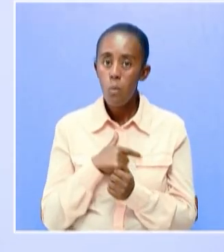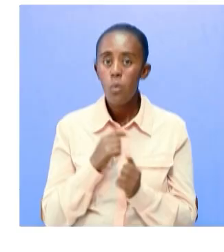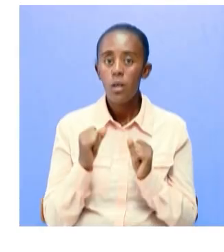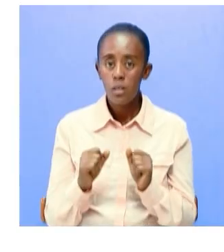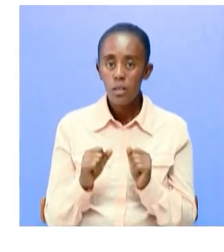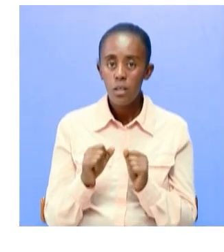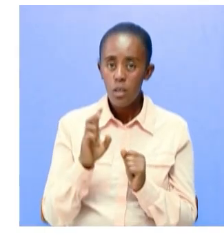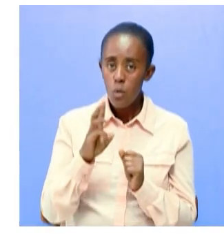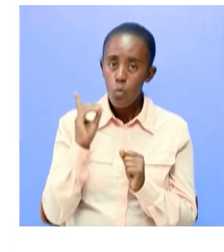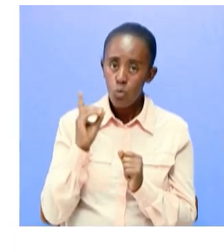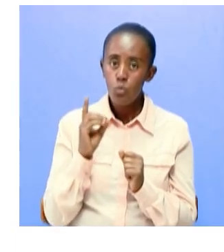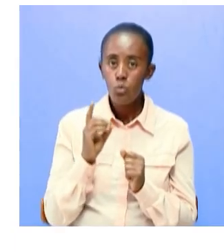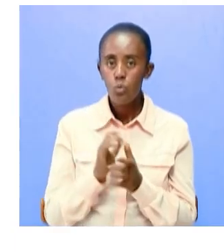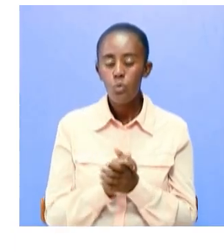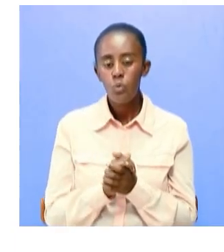would you can be used here.